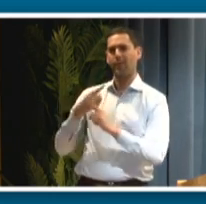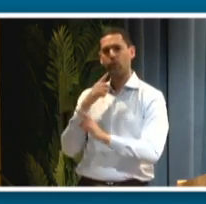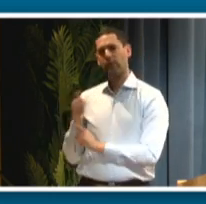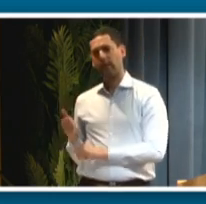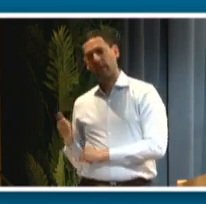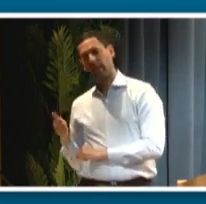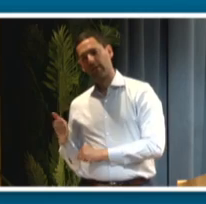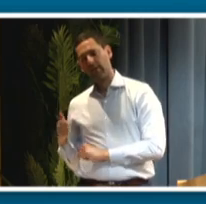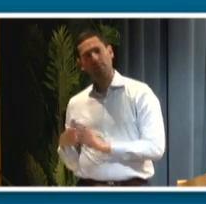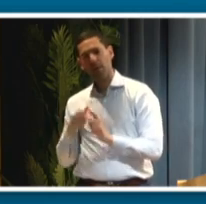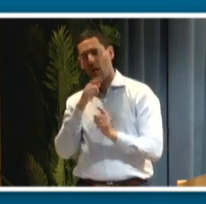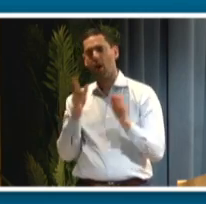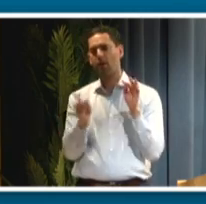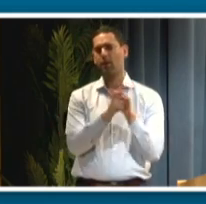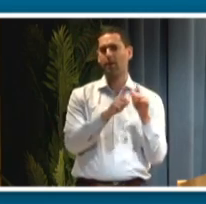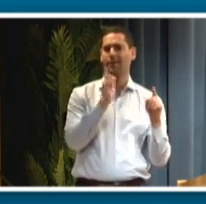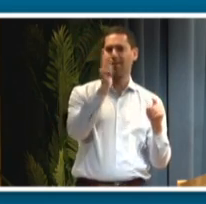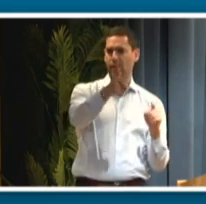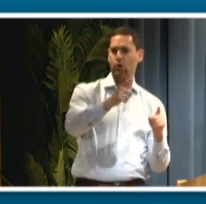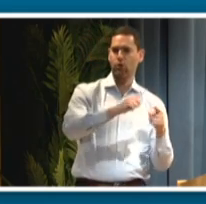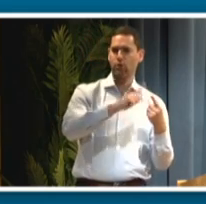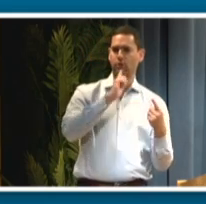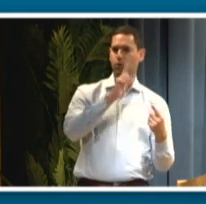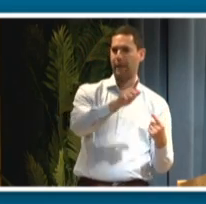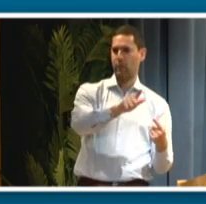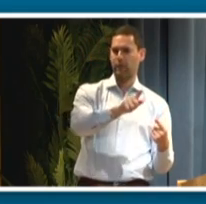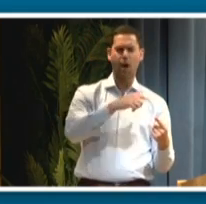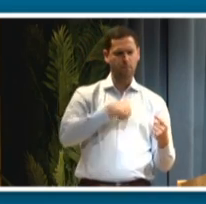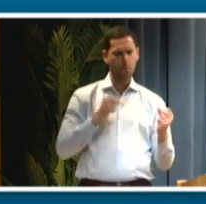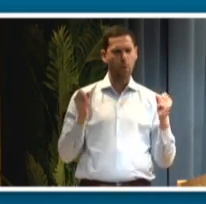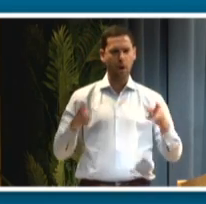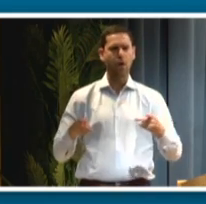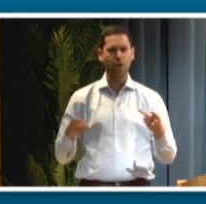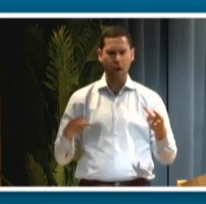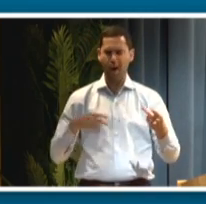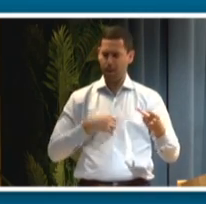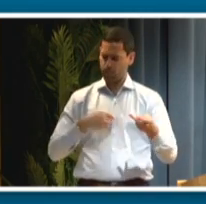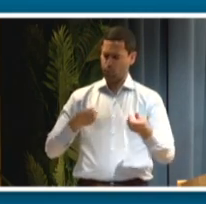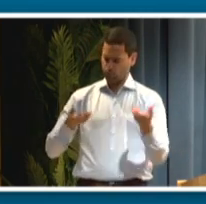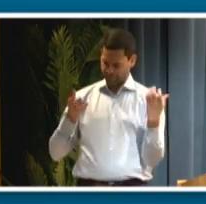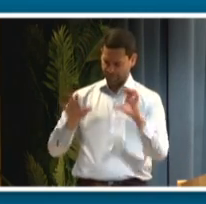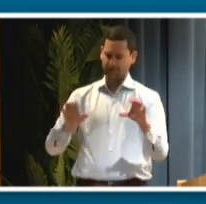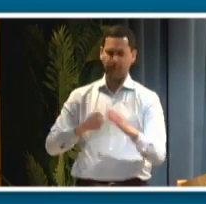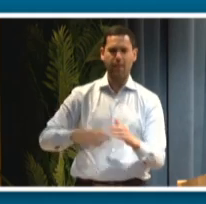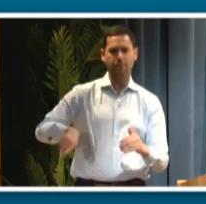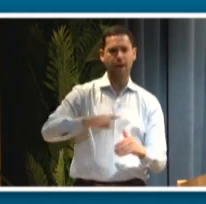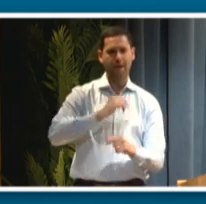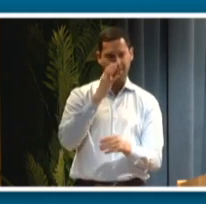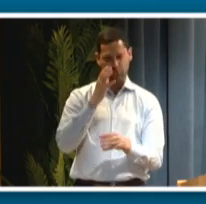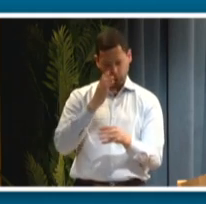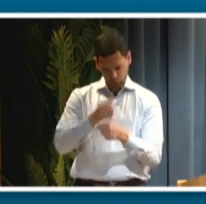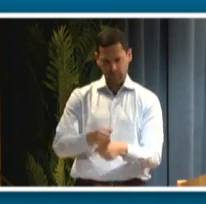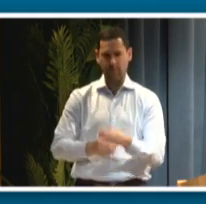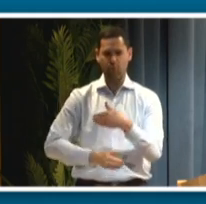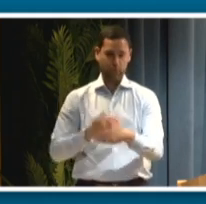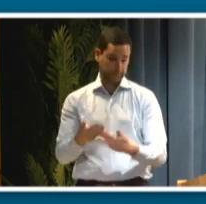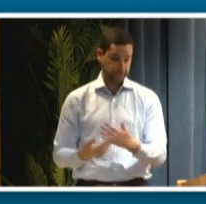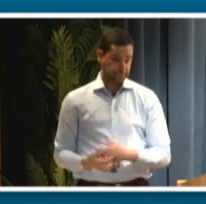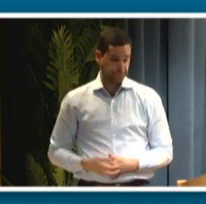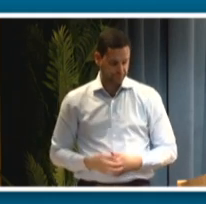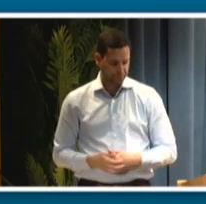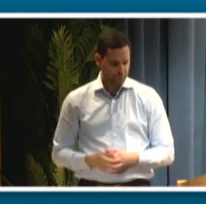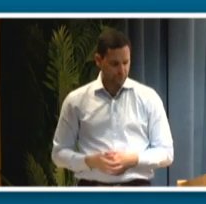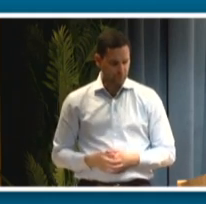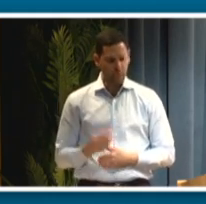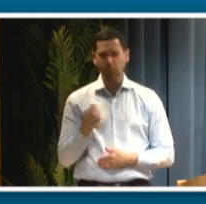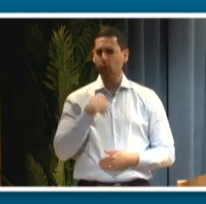he's 21, right? And I'm okay with that. My job is to pour into them and be faithful to the process. And one thing that I always do that I think is fascinating, and I've seen this happen so